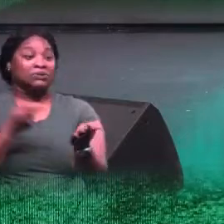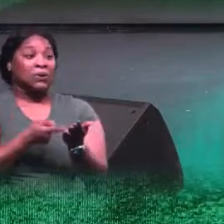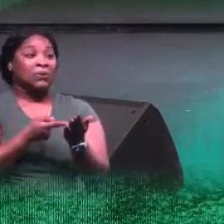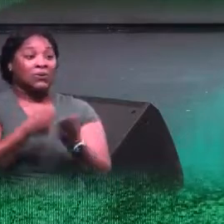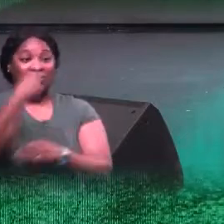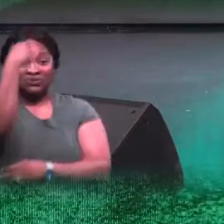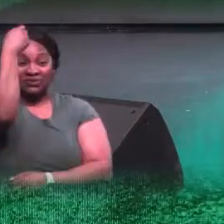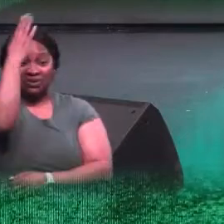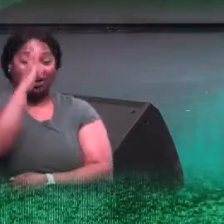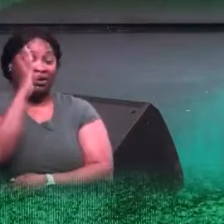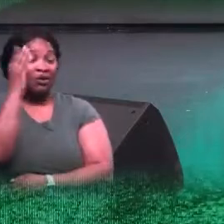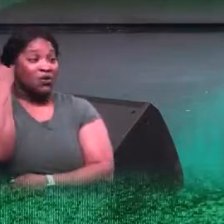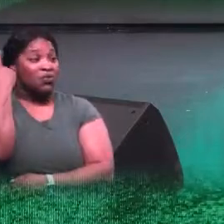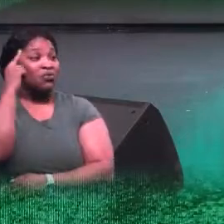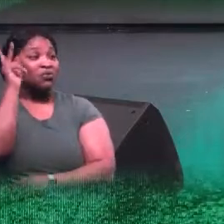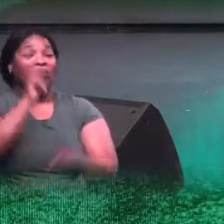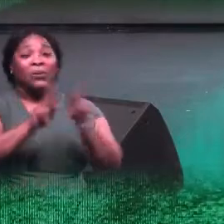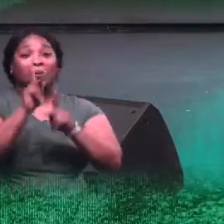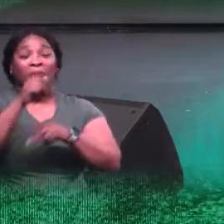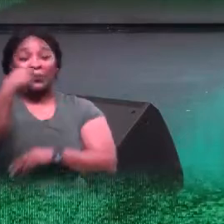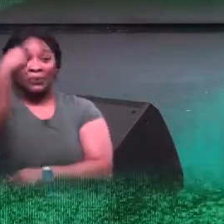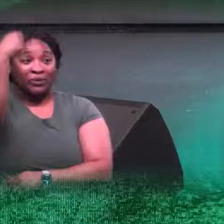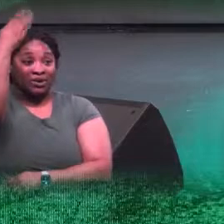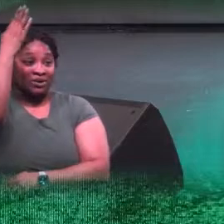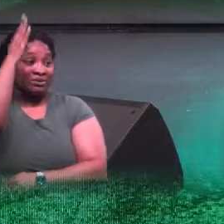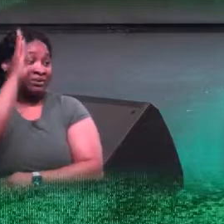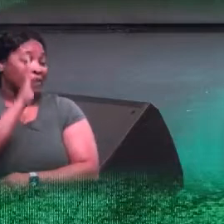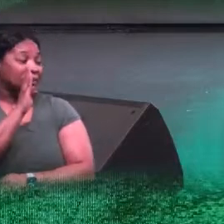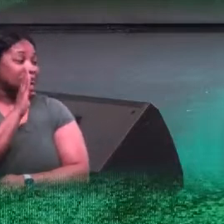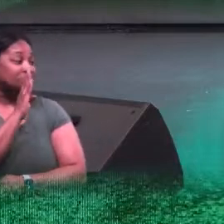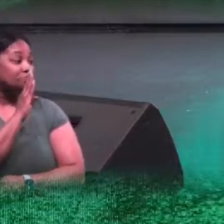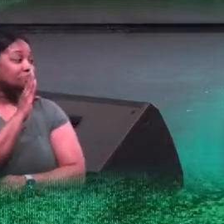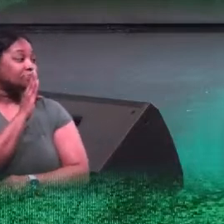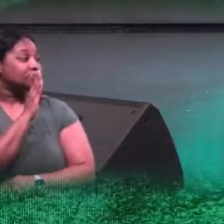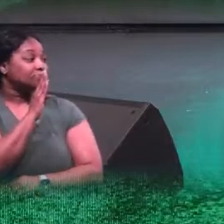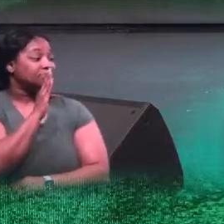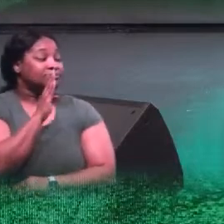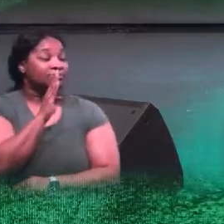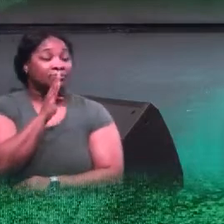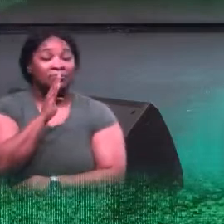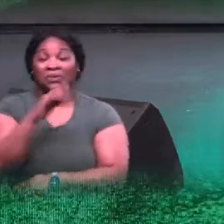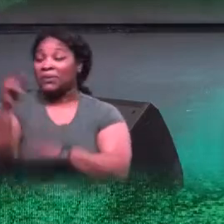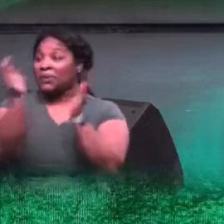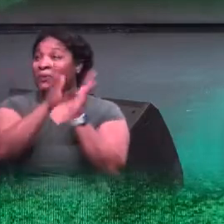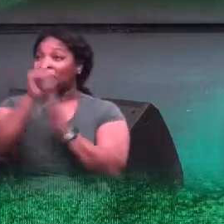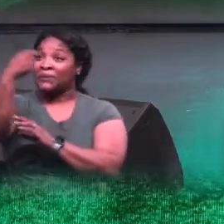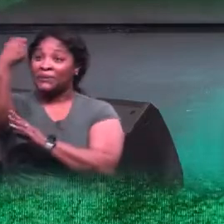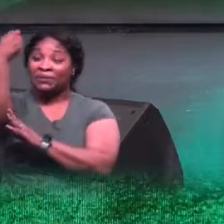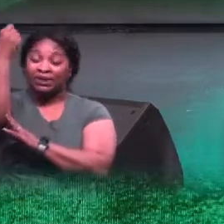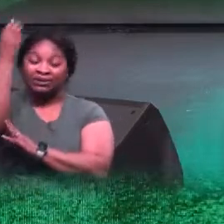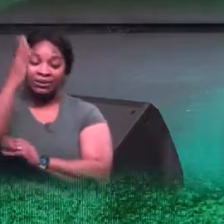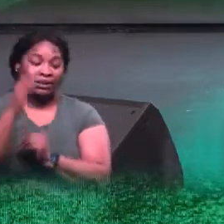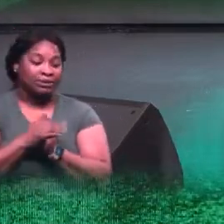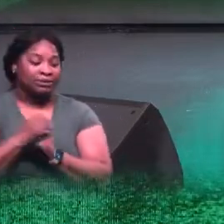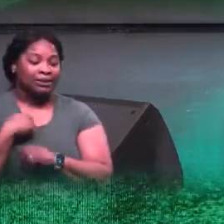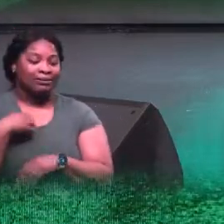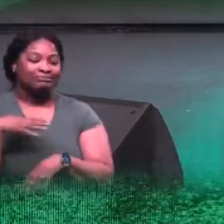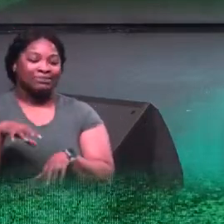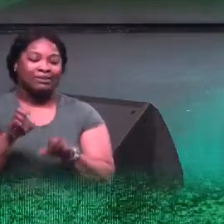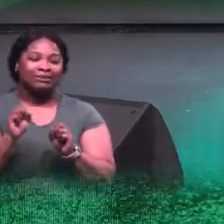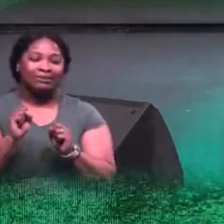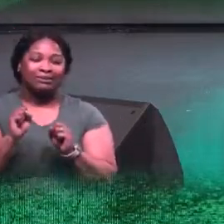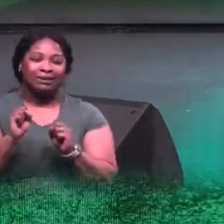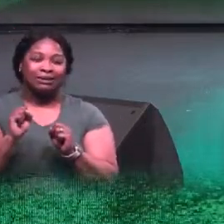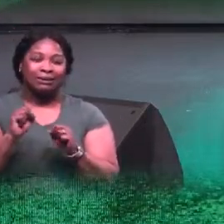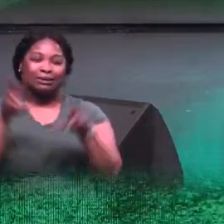word of God for the people of God. Praise be unto our God. I'd like to take